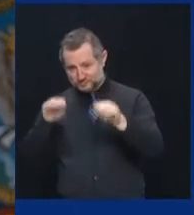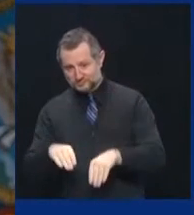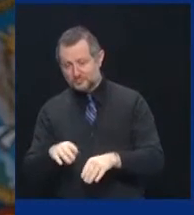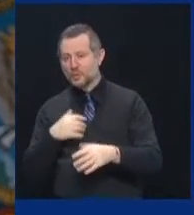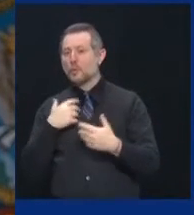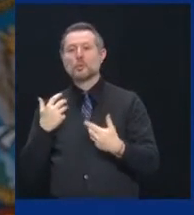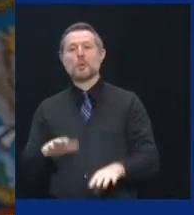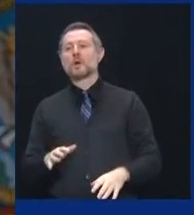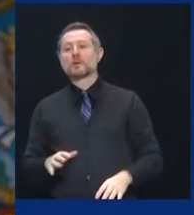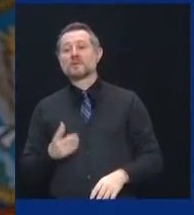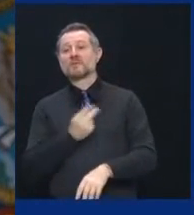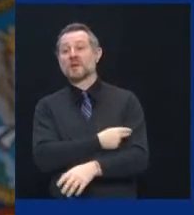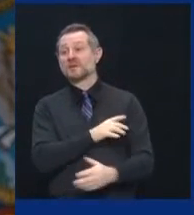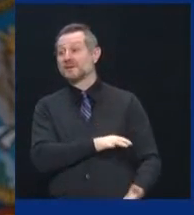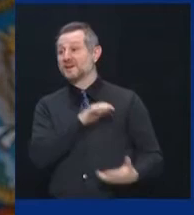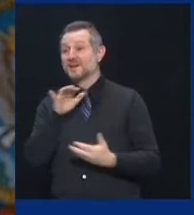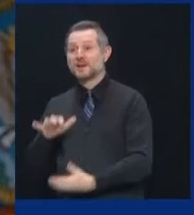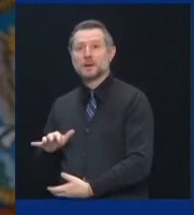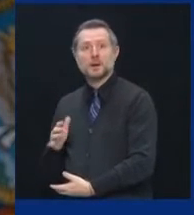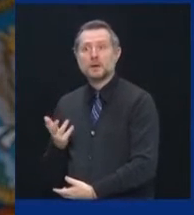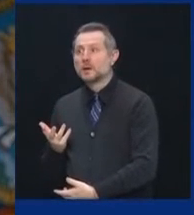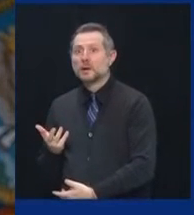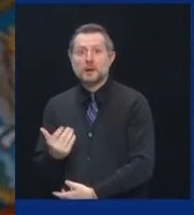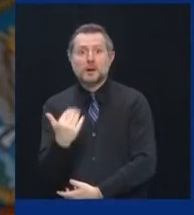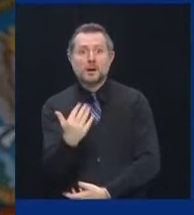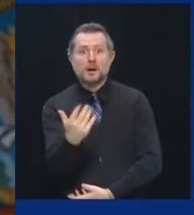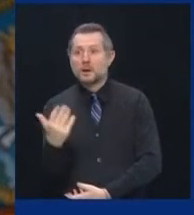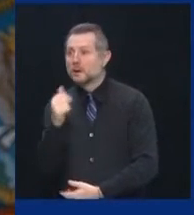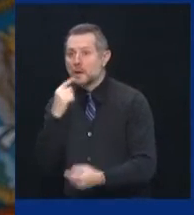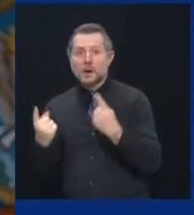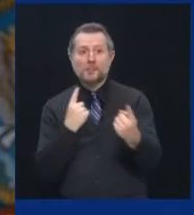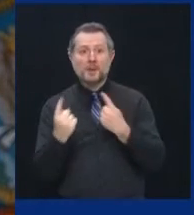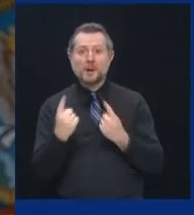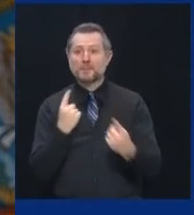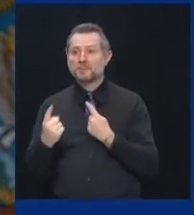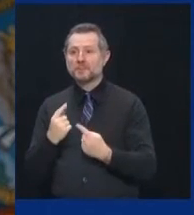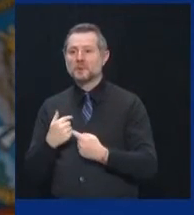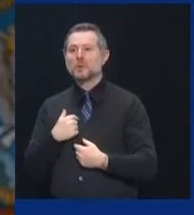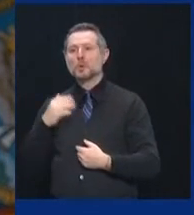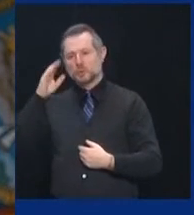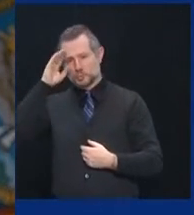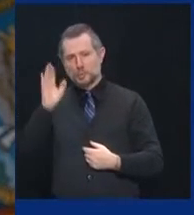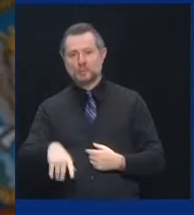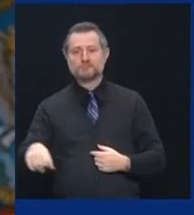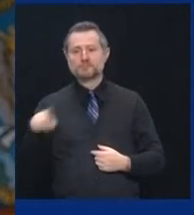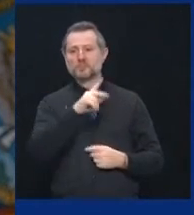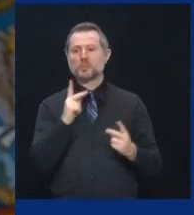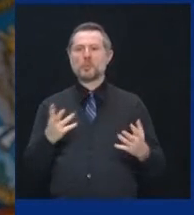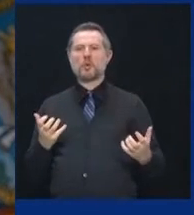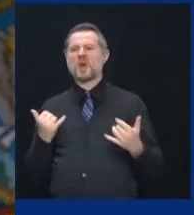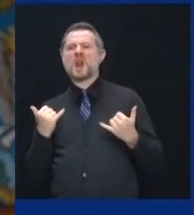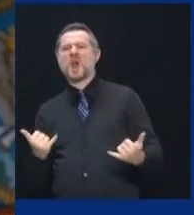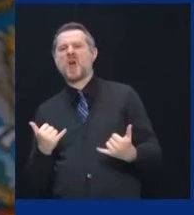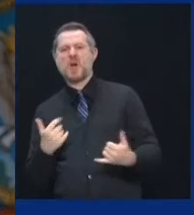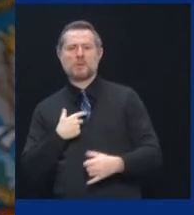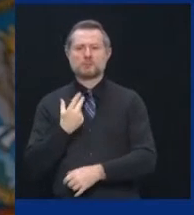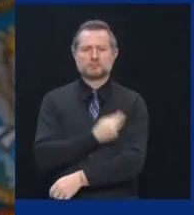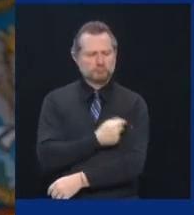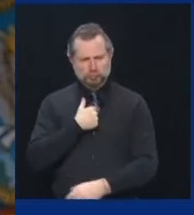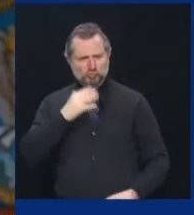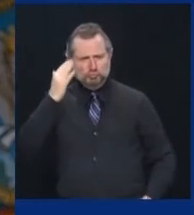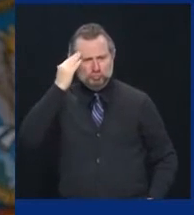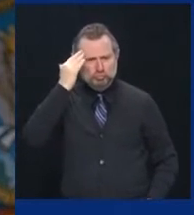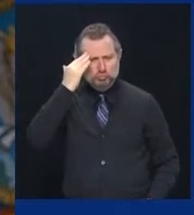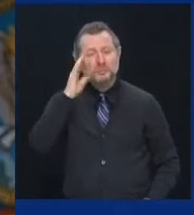people. I understand millions of people want the vaccine today, but we must